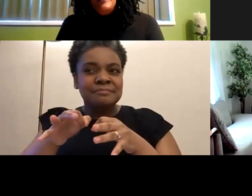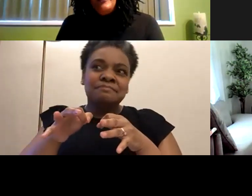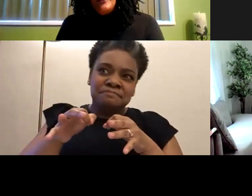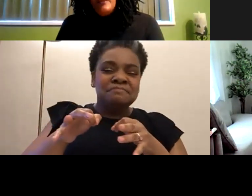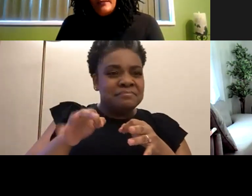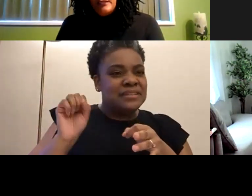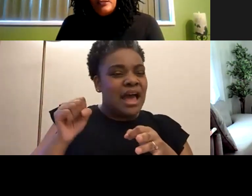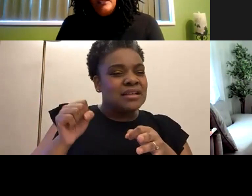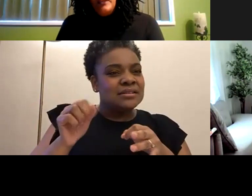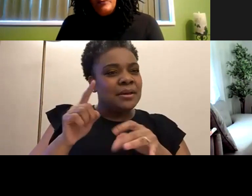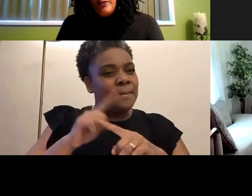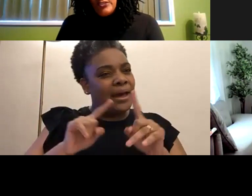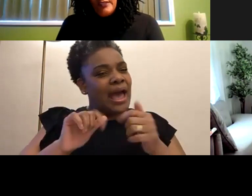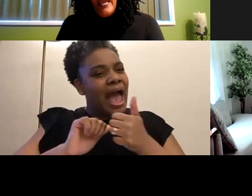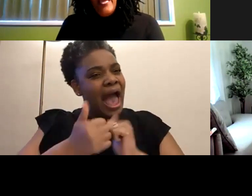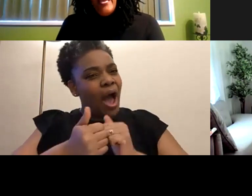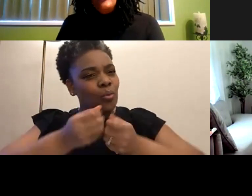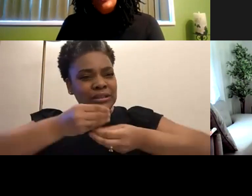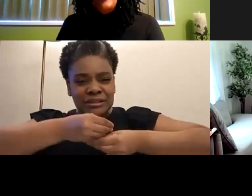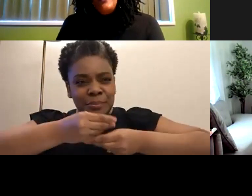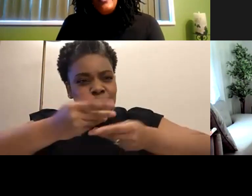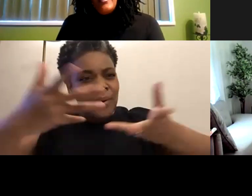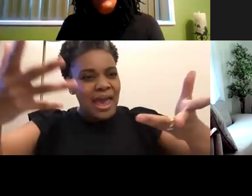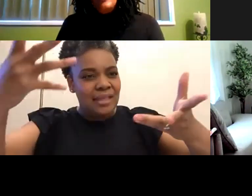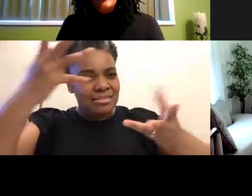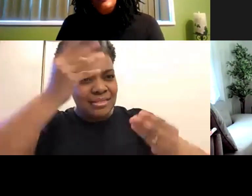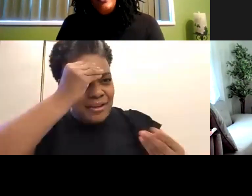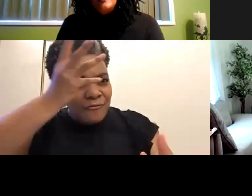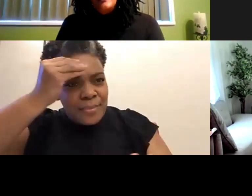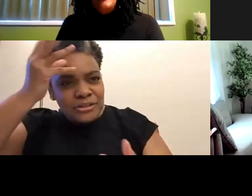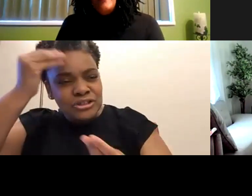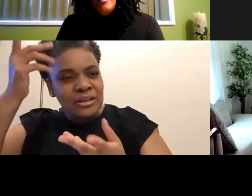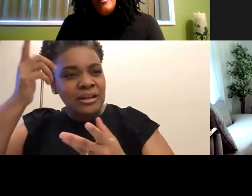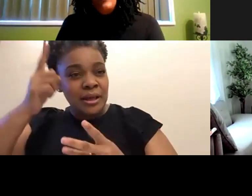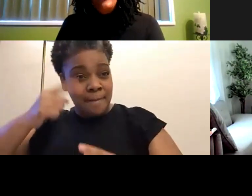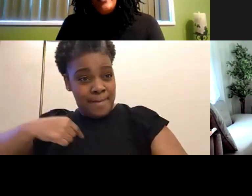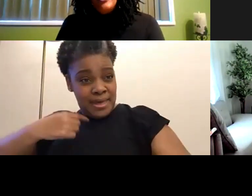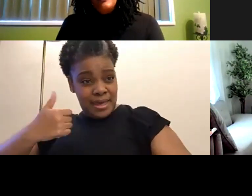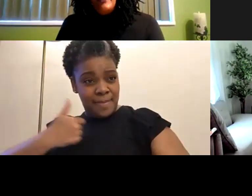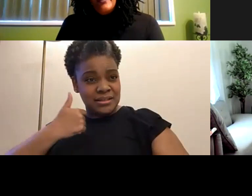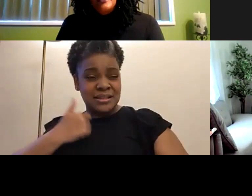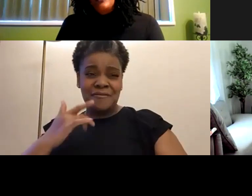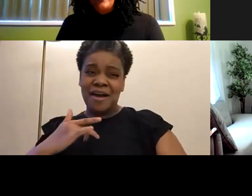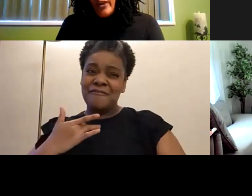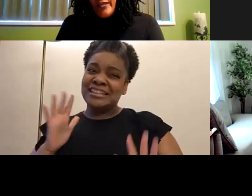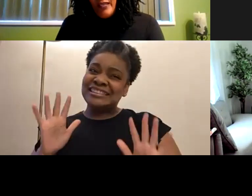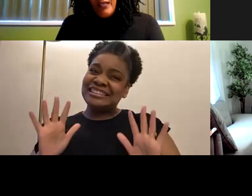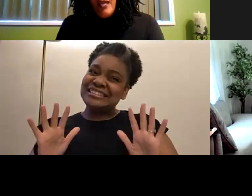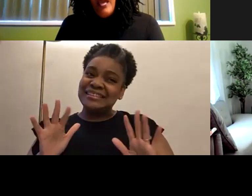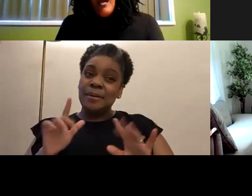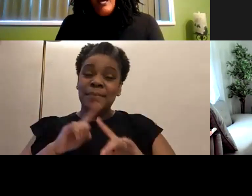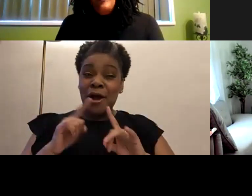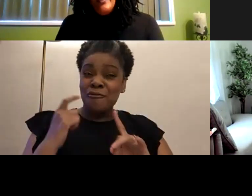about the delivery of the message and the information. And so with me, I was a little hesitant. However, I took the vaccine on